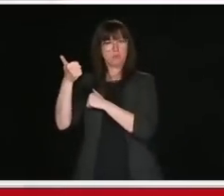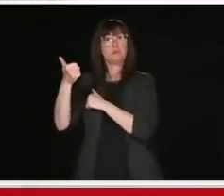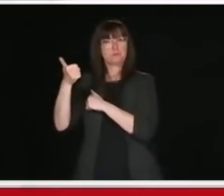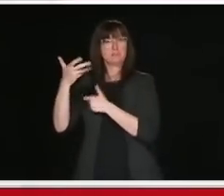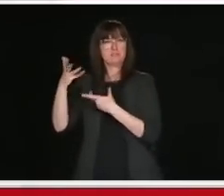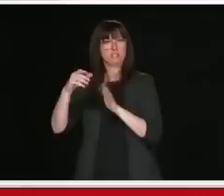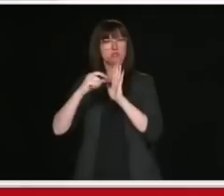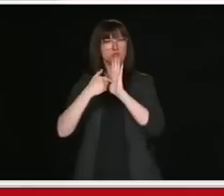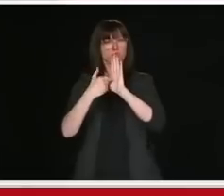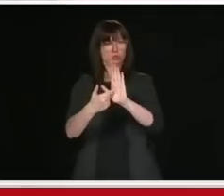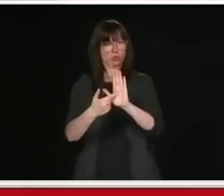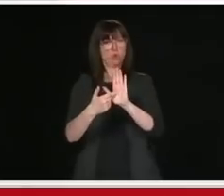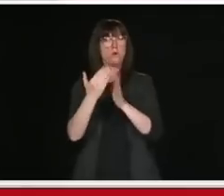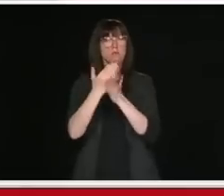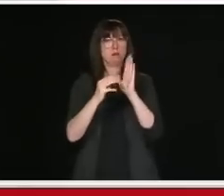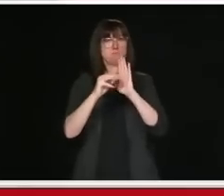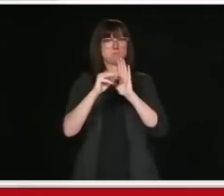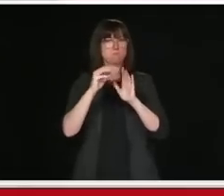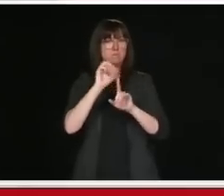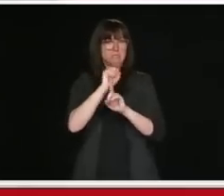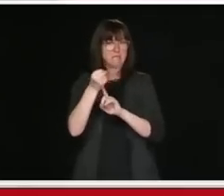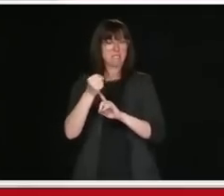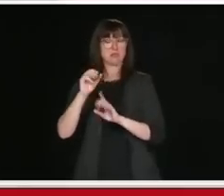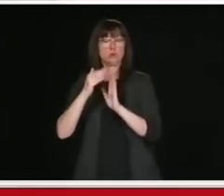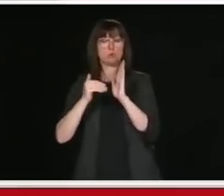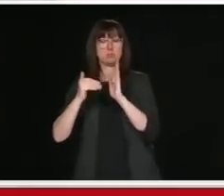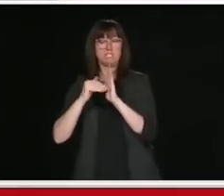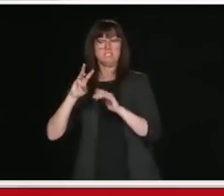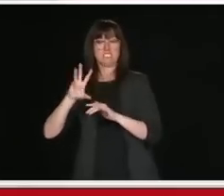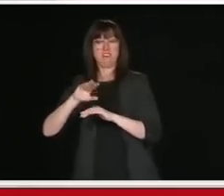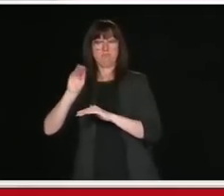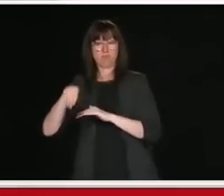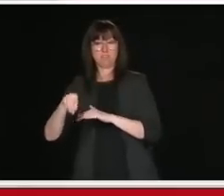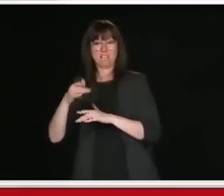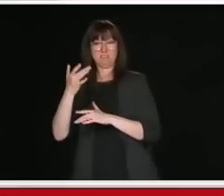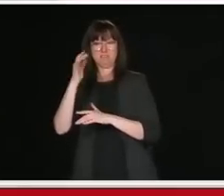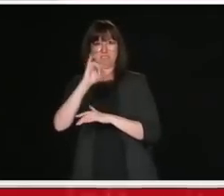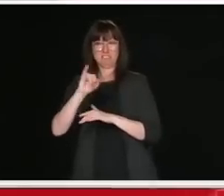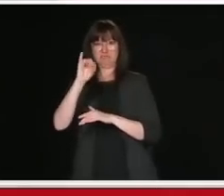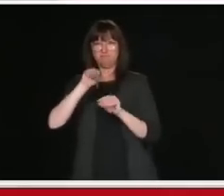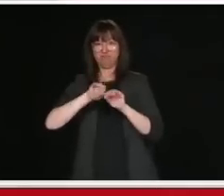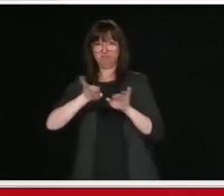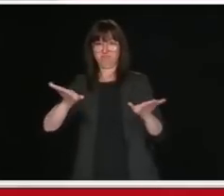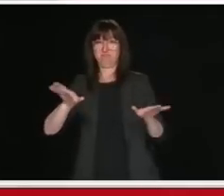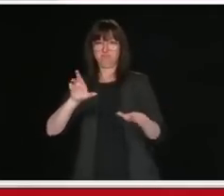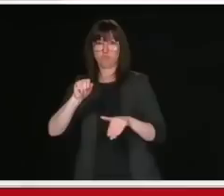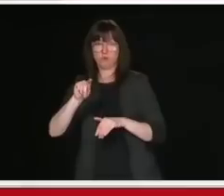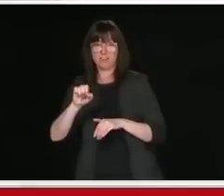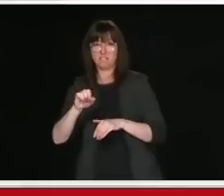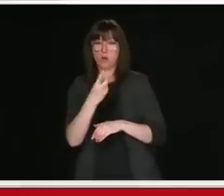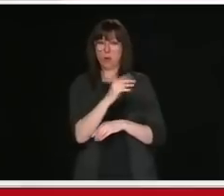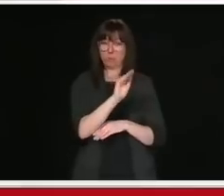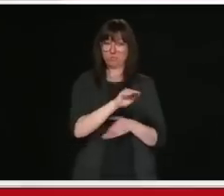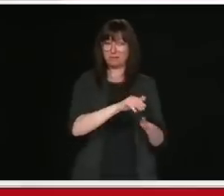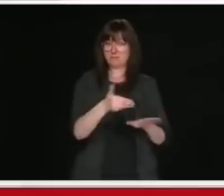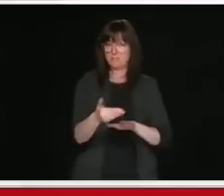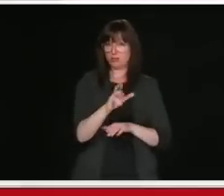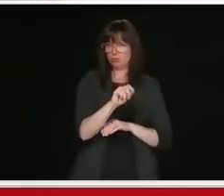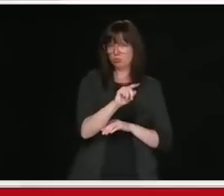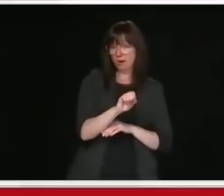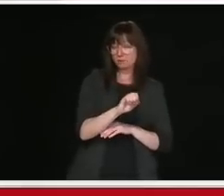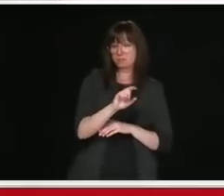a 65% infection rate for its population, a 1% fatality rate, and also a 20% fatality rate for its